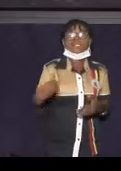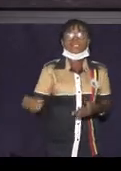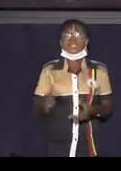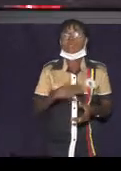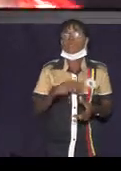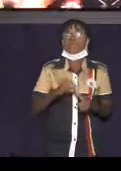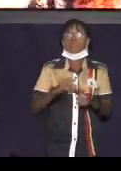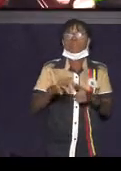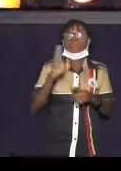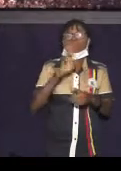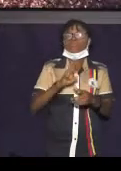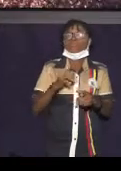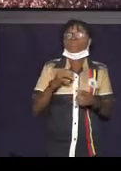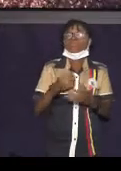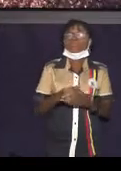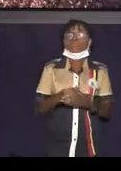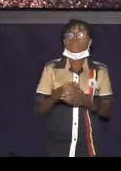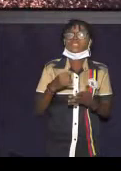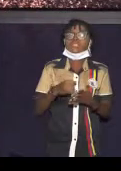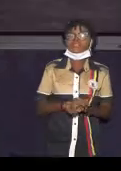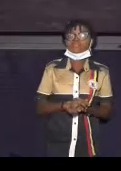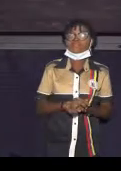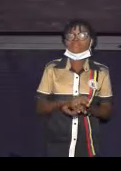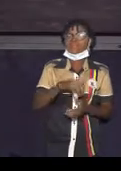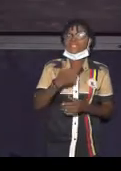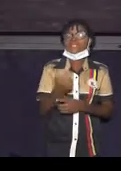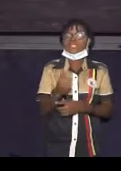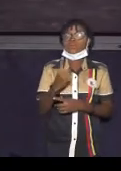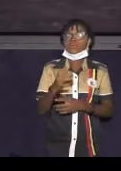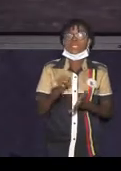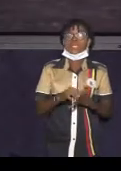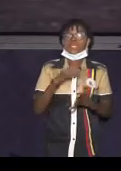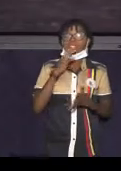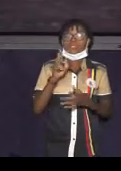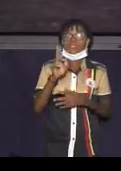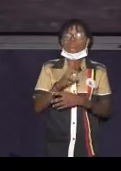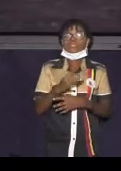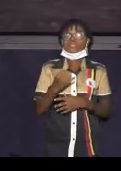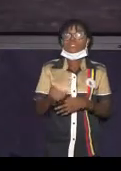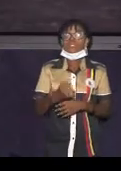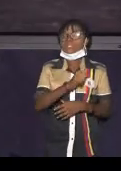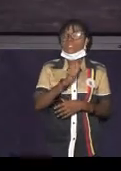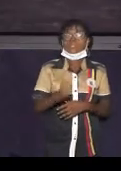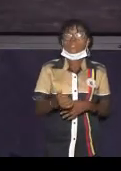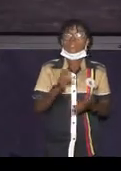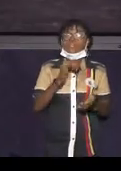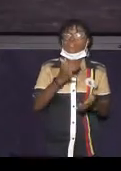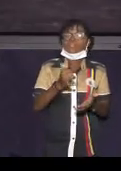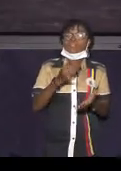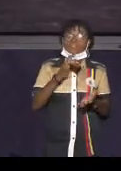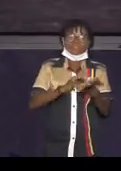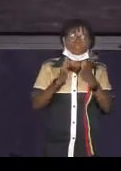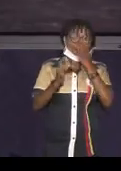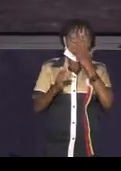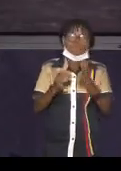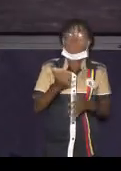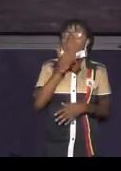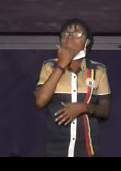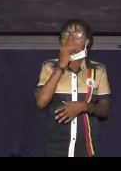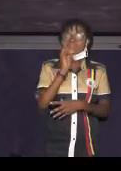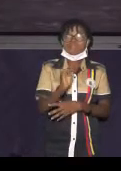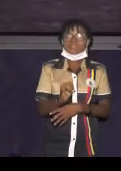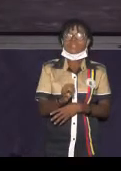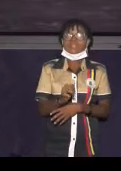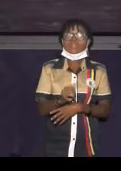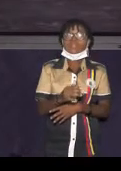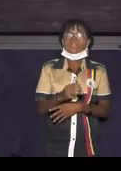those drugs if it is not prescribed. Anyone that uses a drug wrongly has abused it. If you use